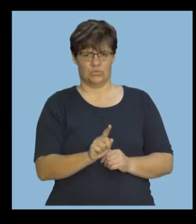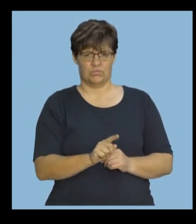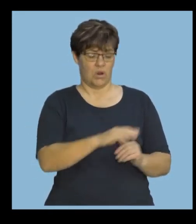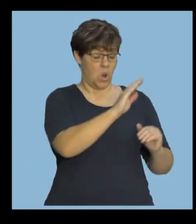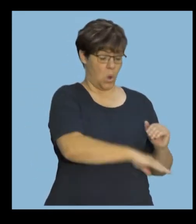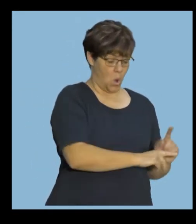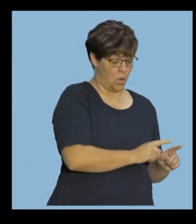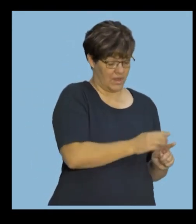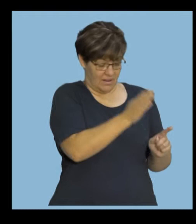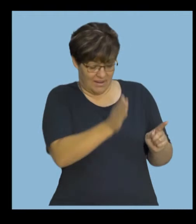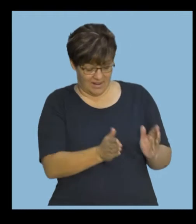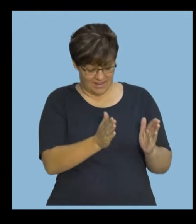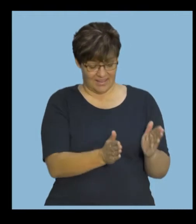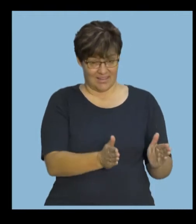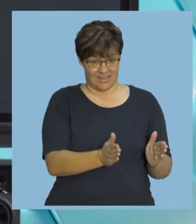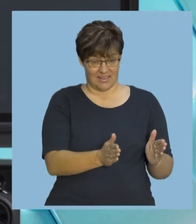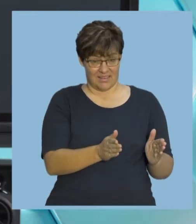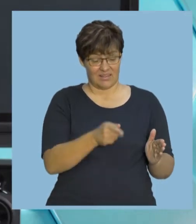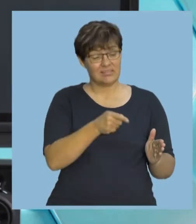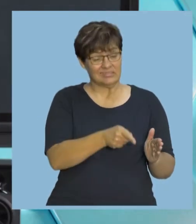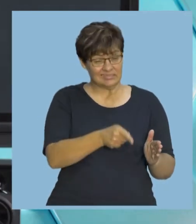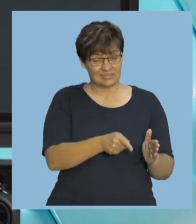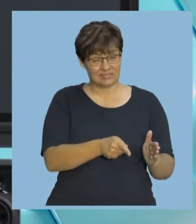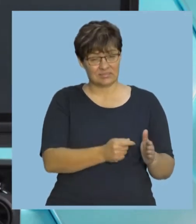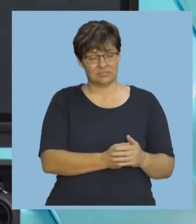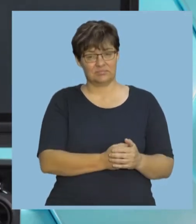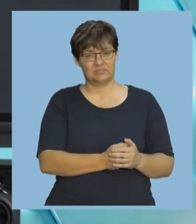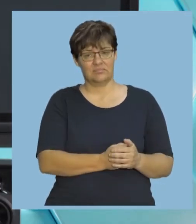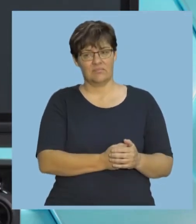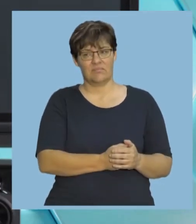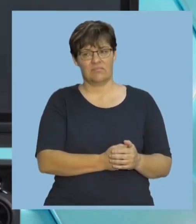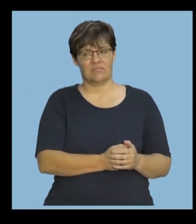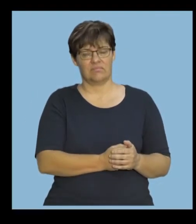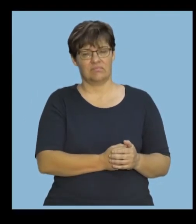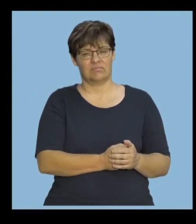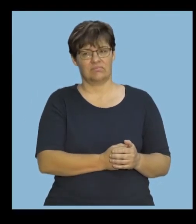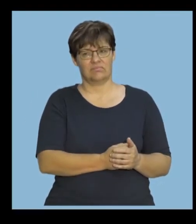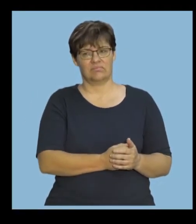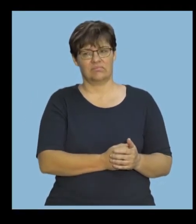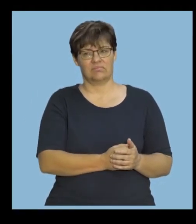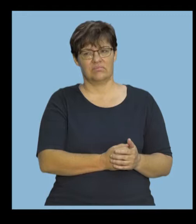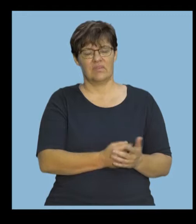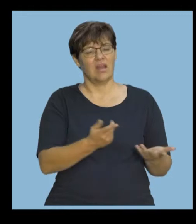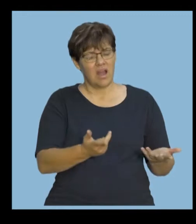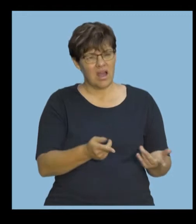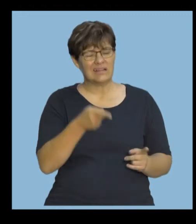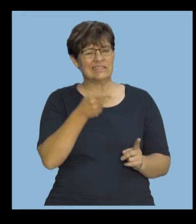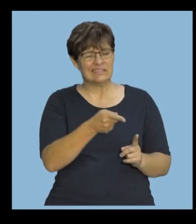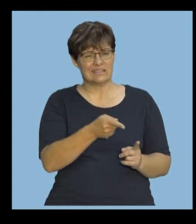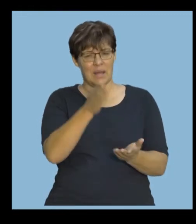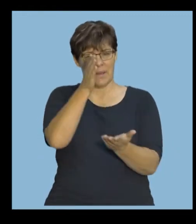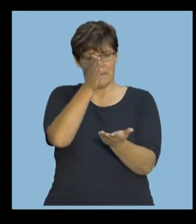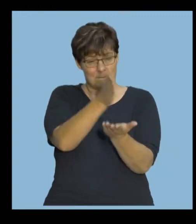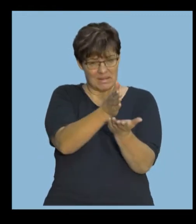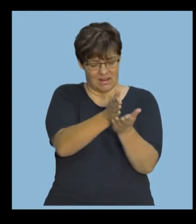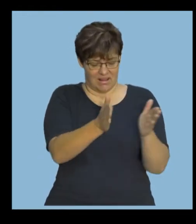Q2. Okay. The median value is denoted by Q2 for us.